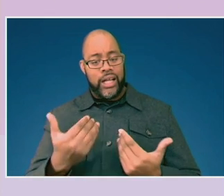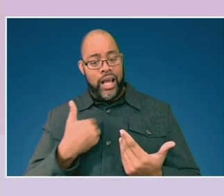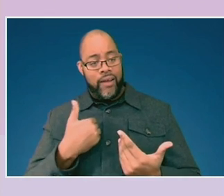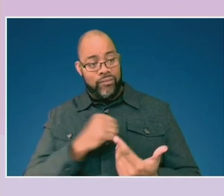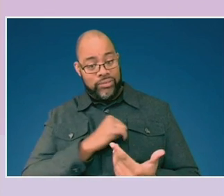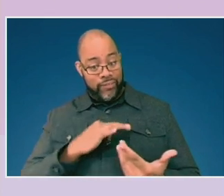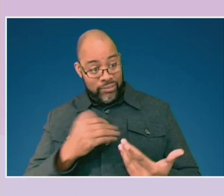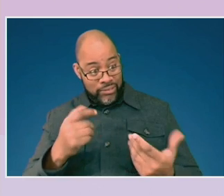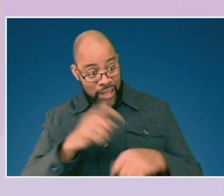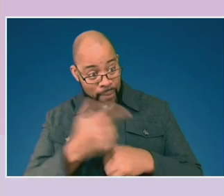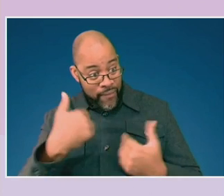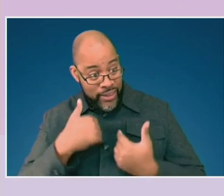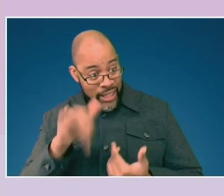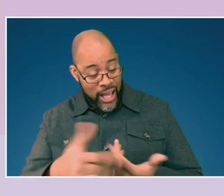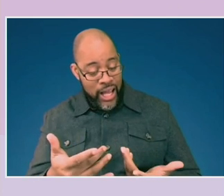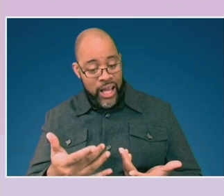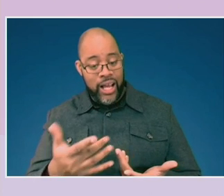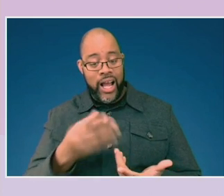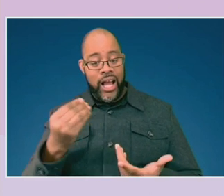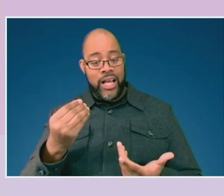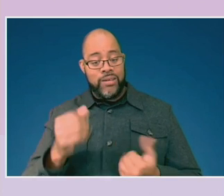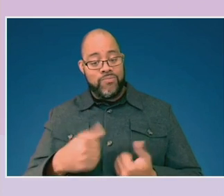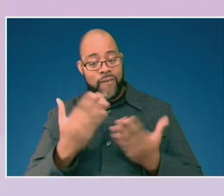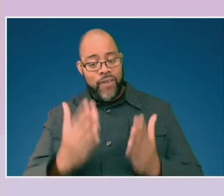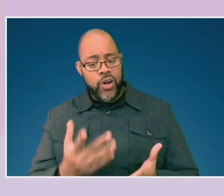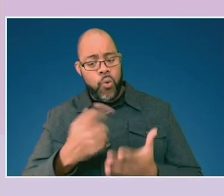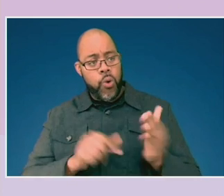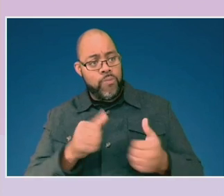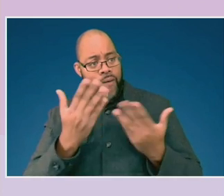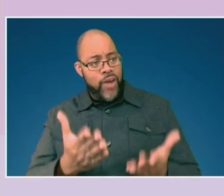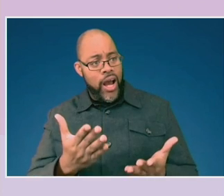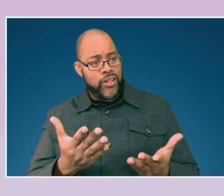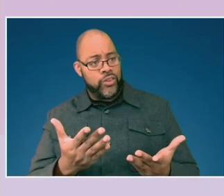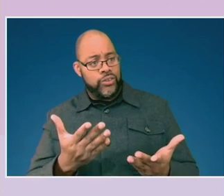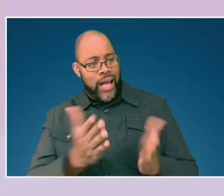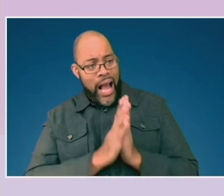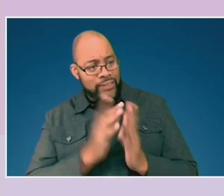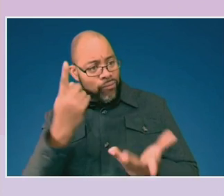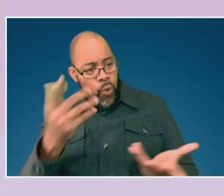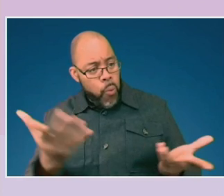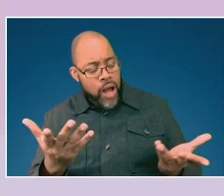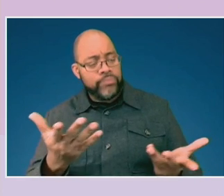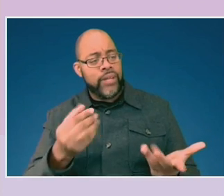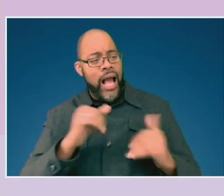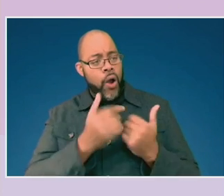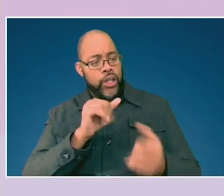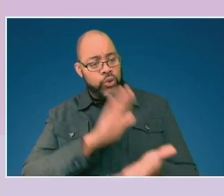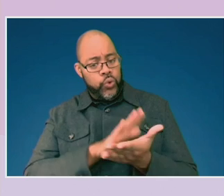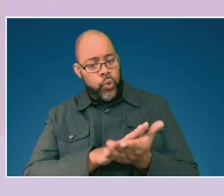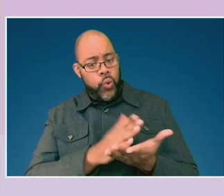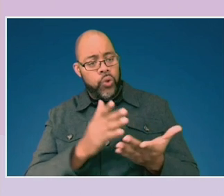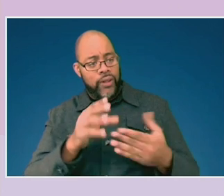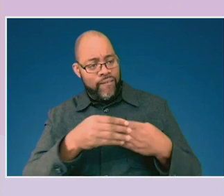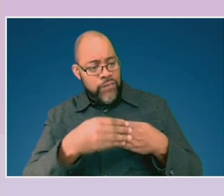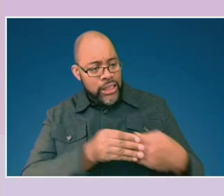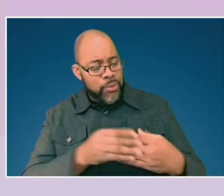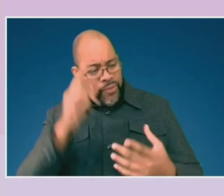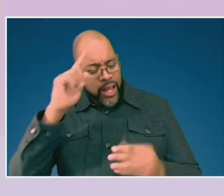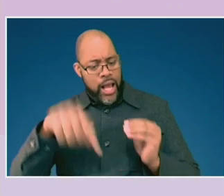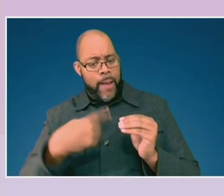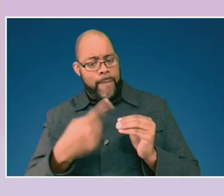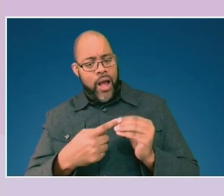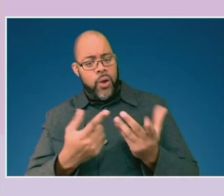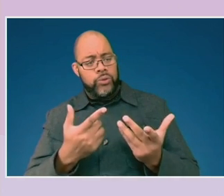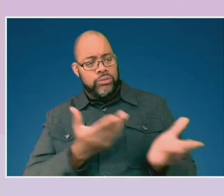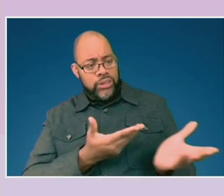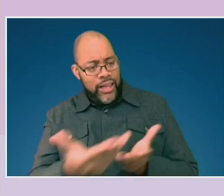do this? And, you know, a provider, what is a provider asking? And then how can a school kind of be flexible to think about, you know,